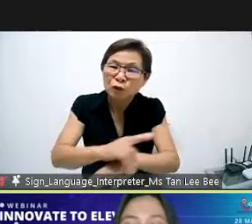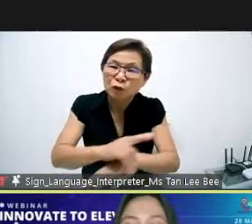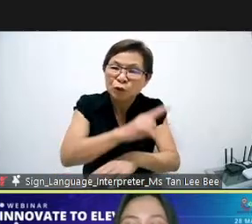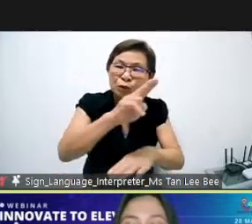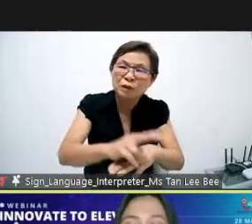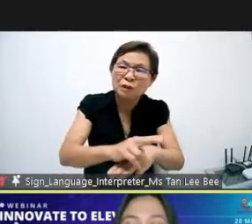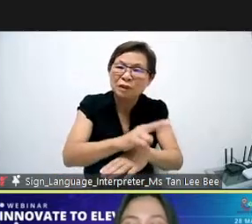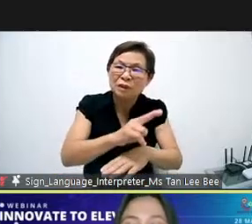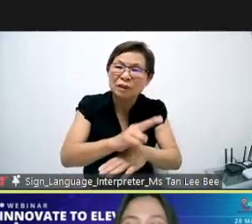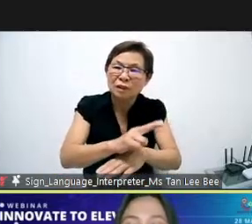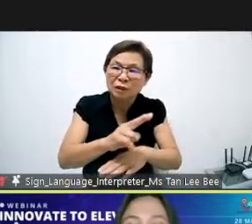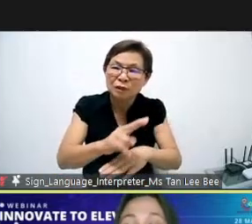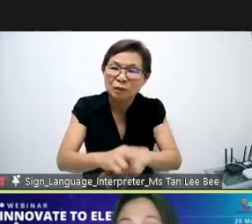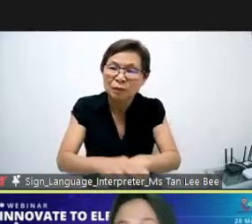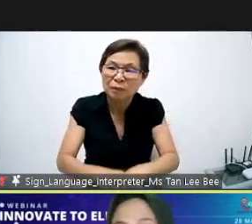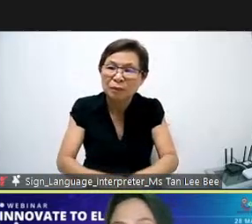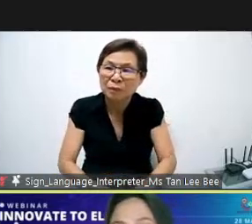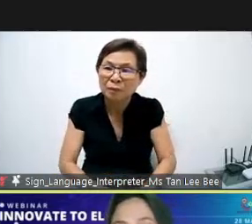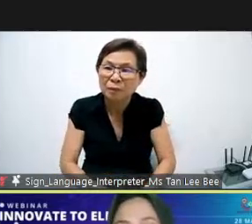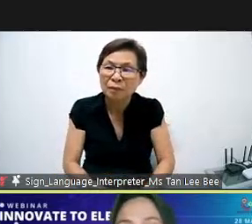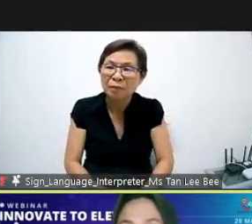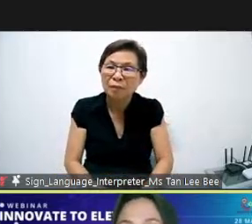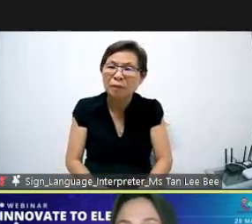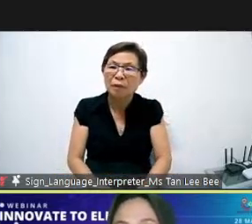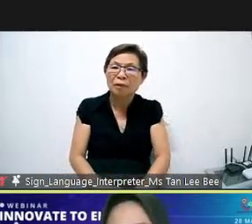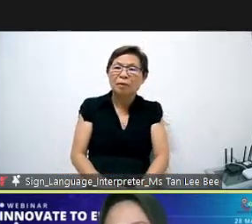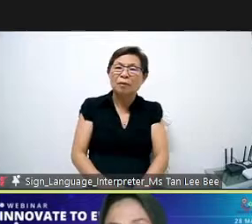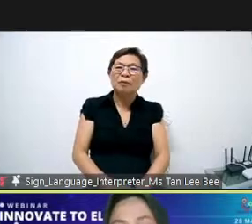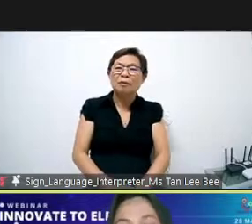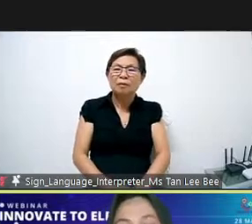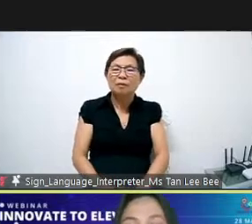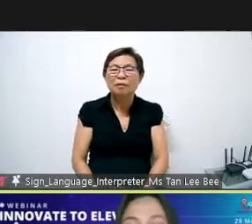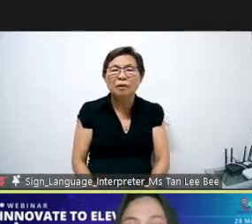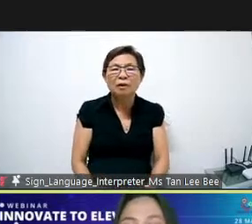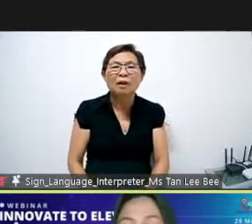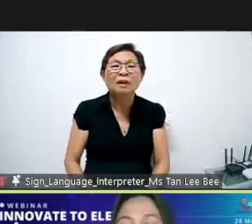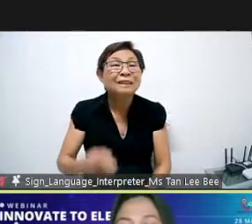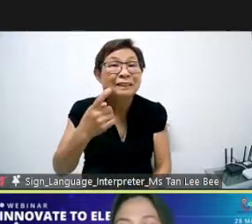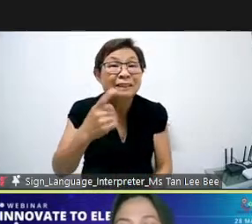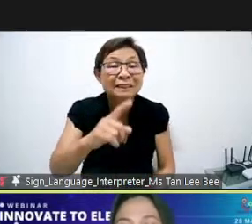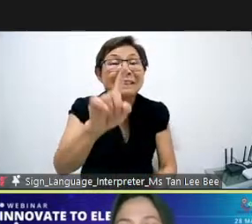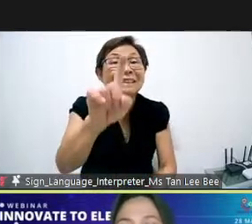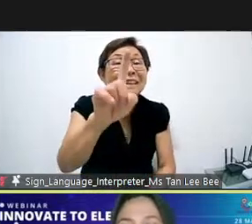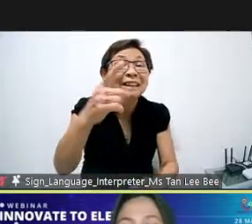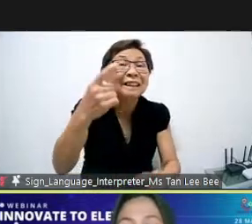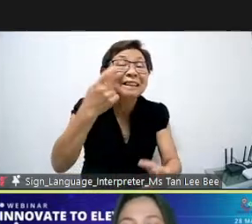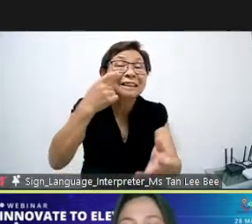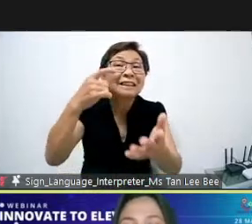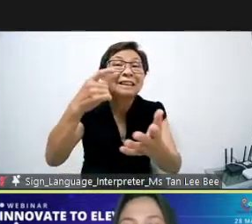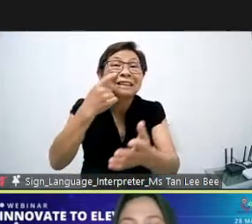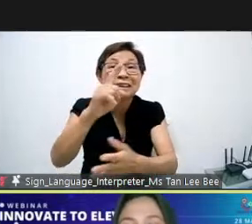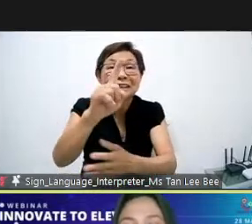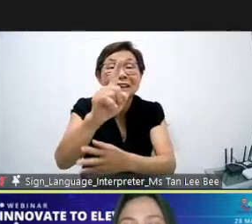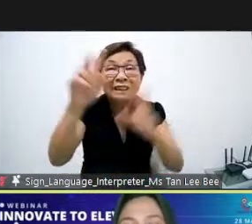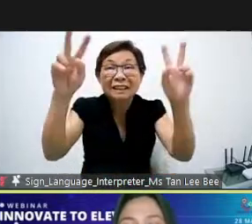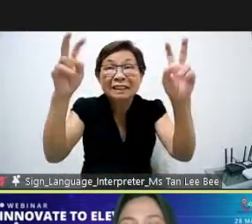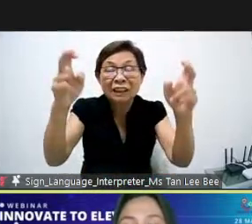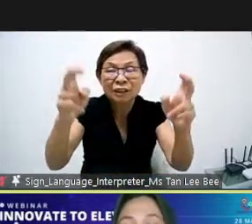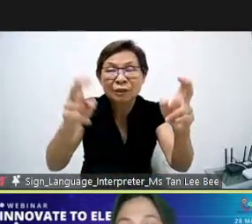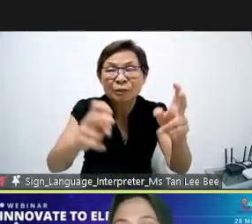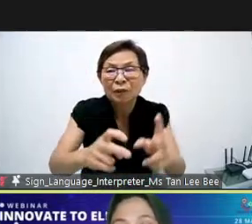research method with single subject research. Single subject research, this